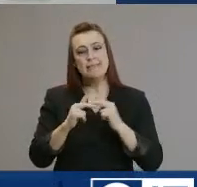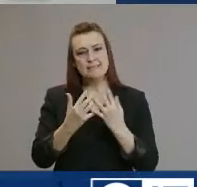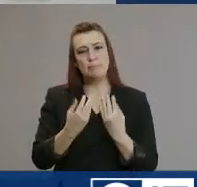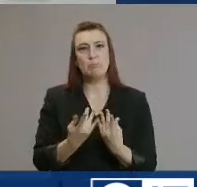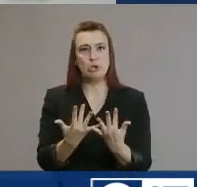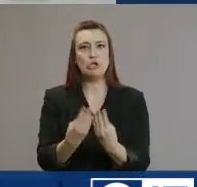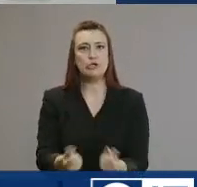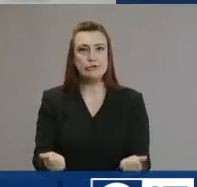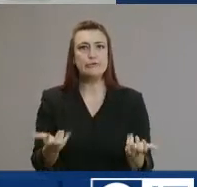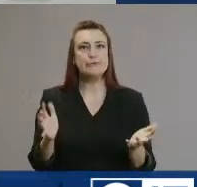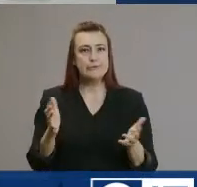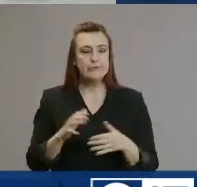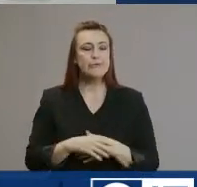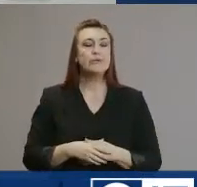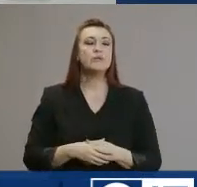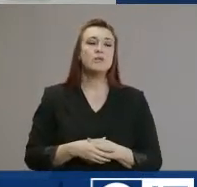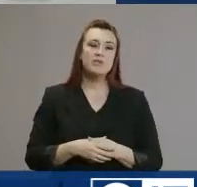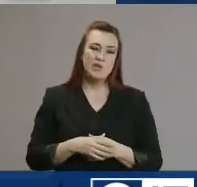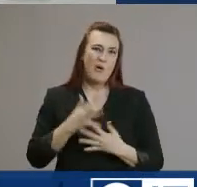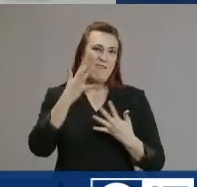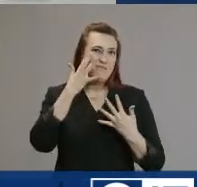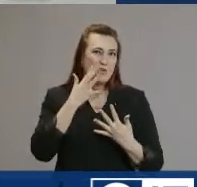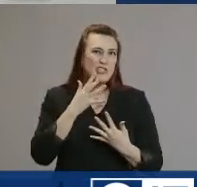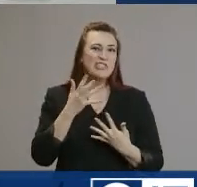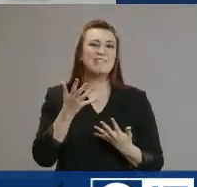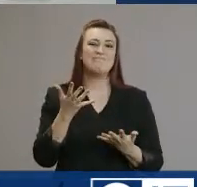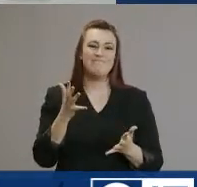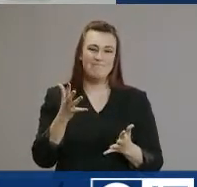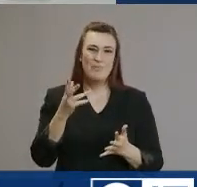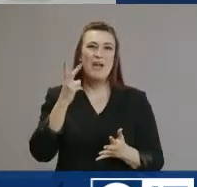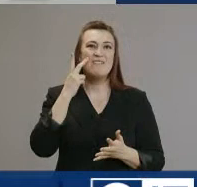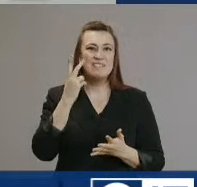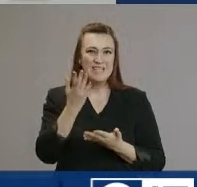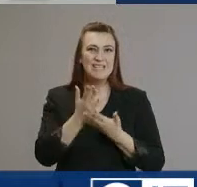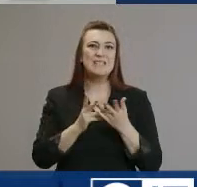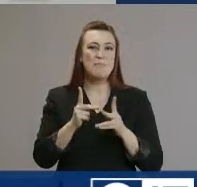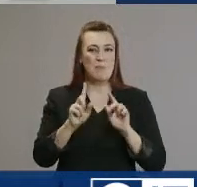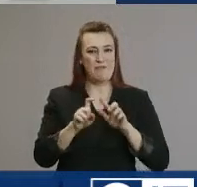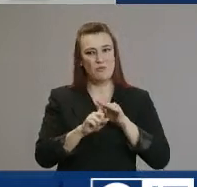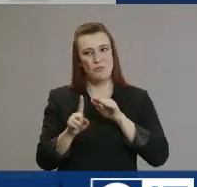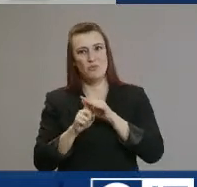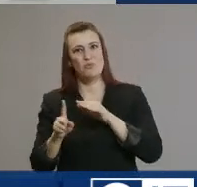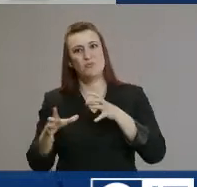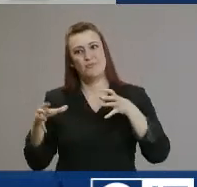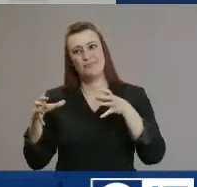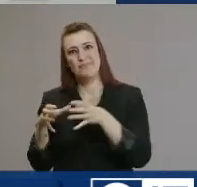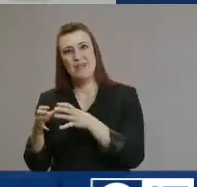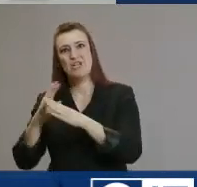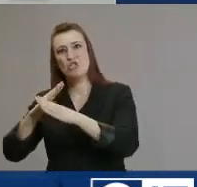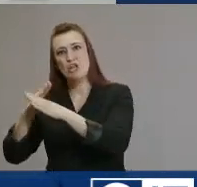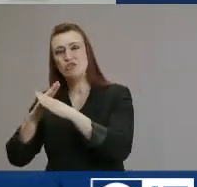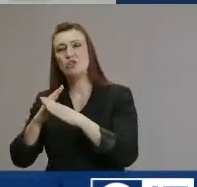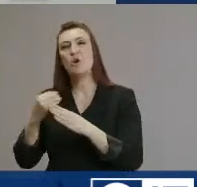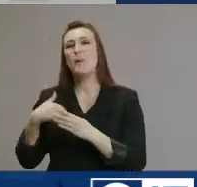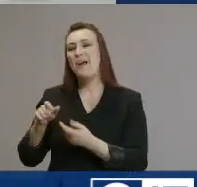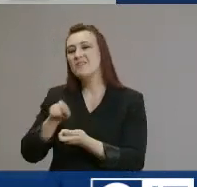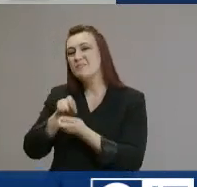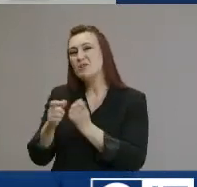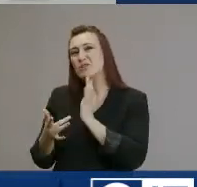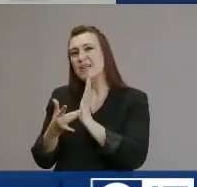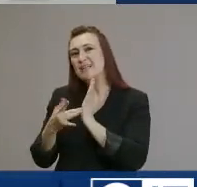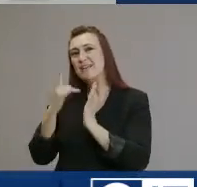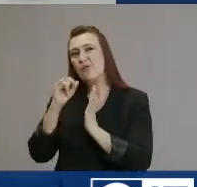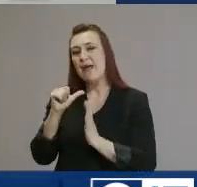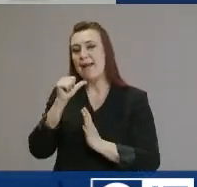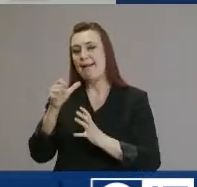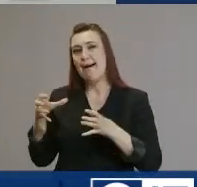with getting folks into non-congregate shelter, a technique we wouldn't normally use, but the